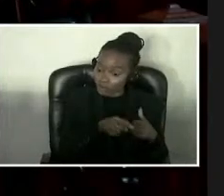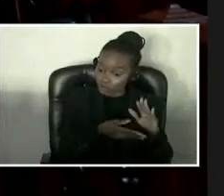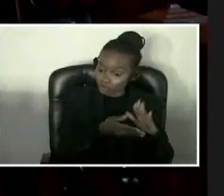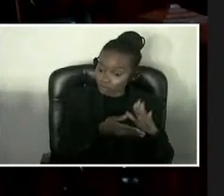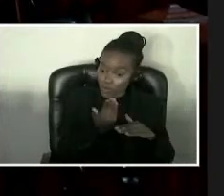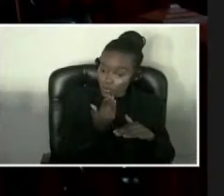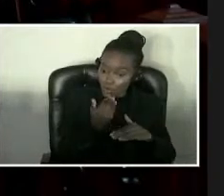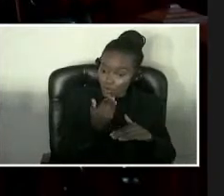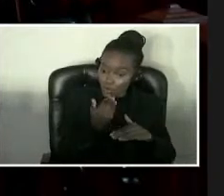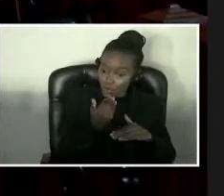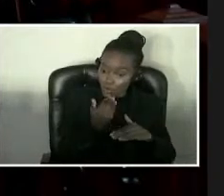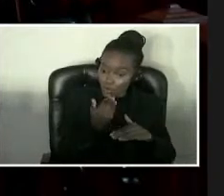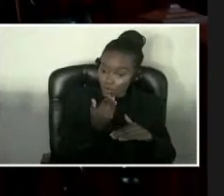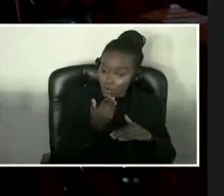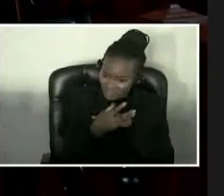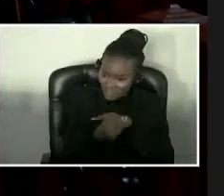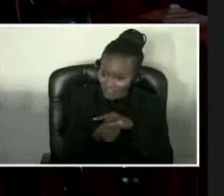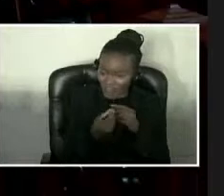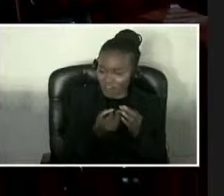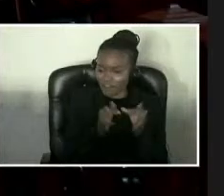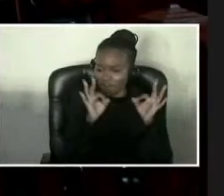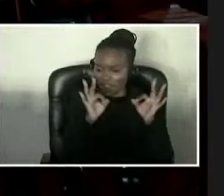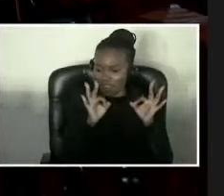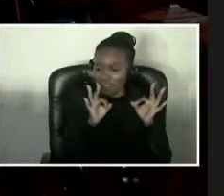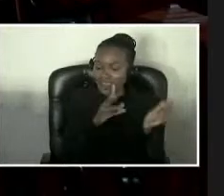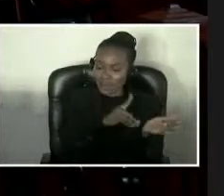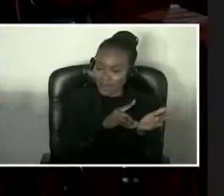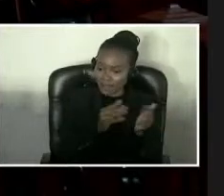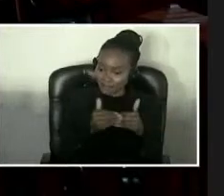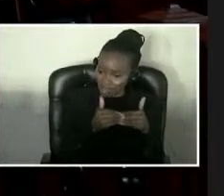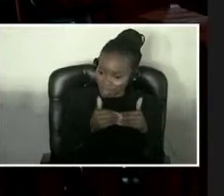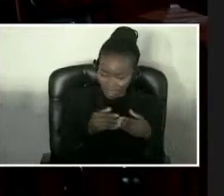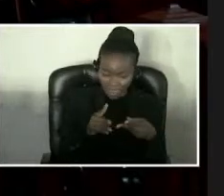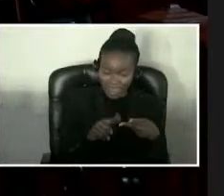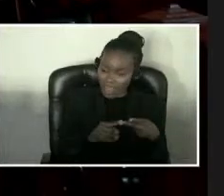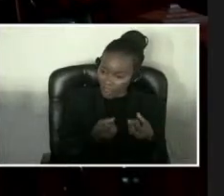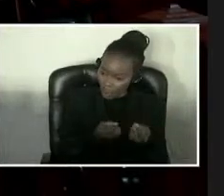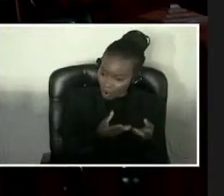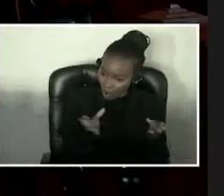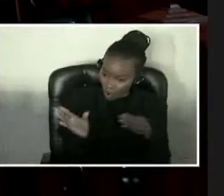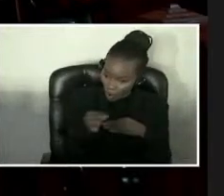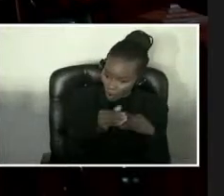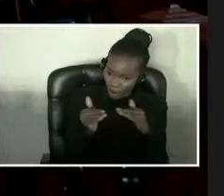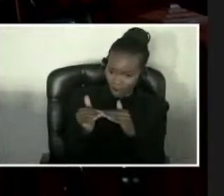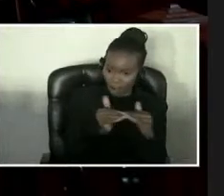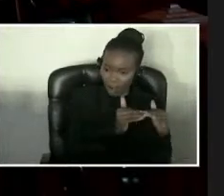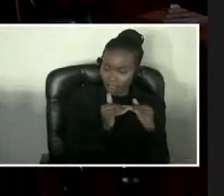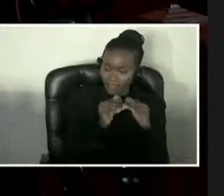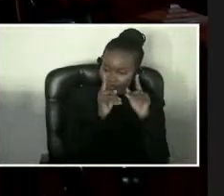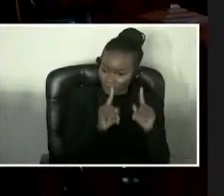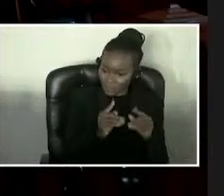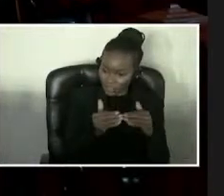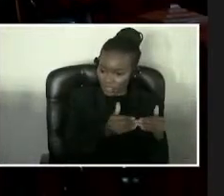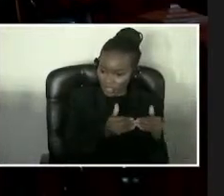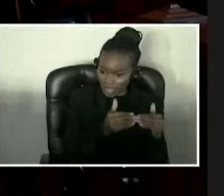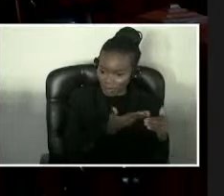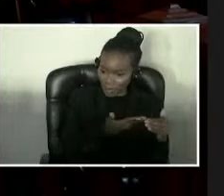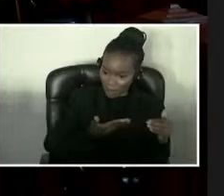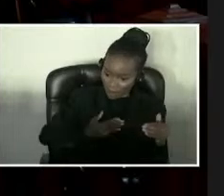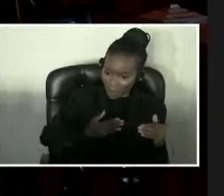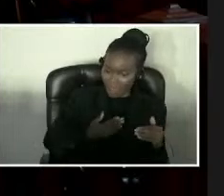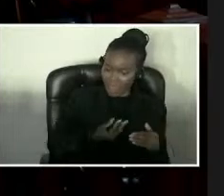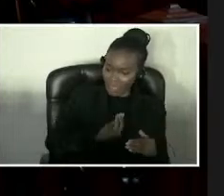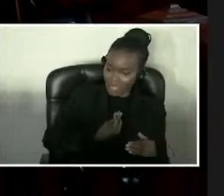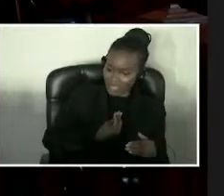medical care and hospitalization shall be provided for all with special care for mothers and young children in particular